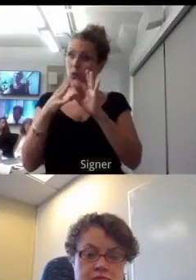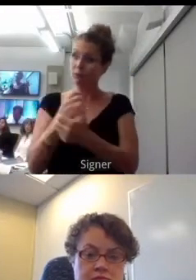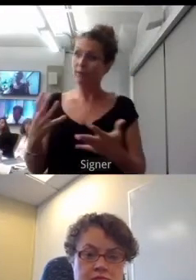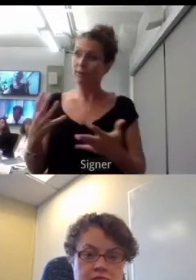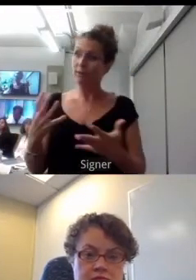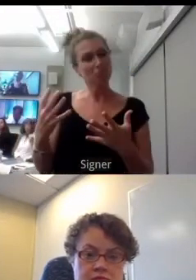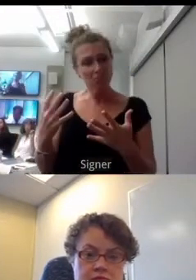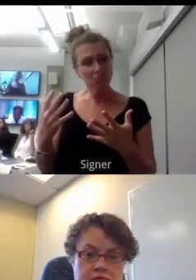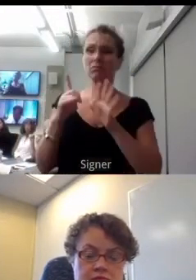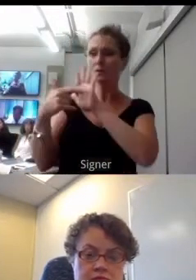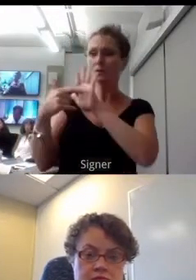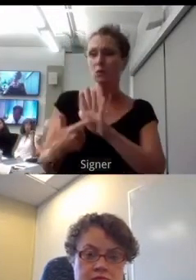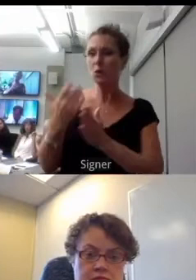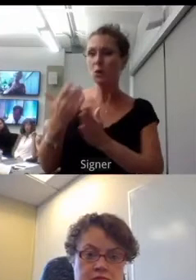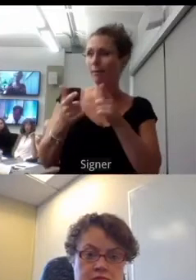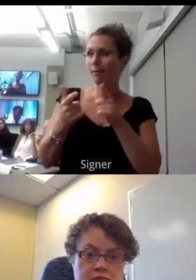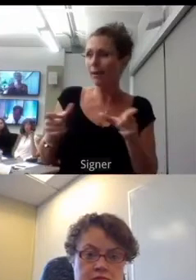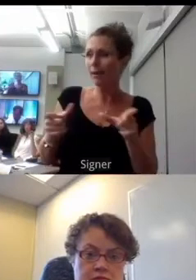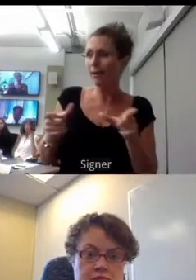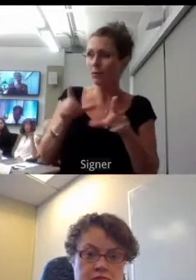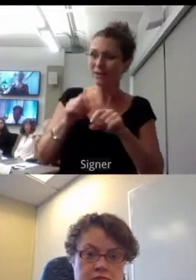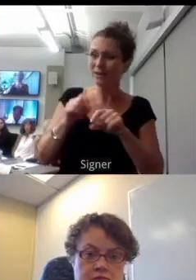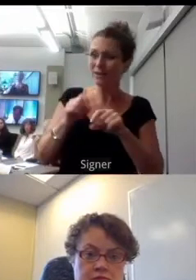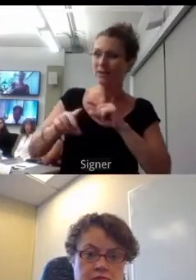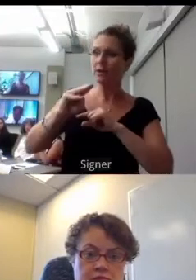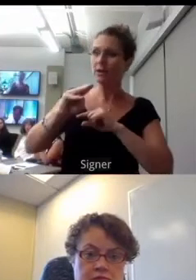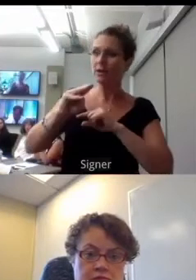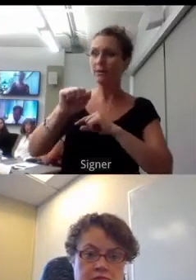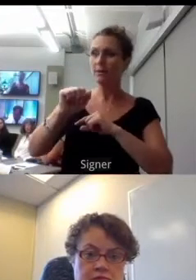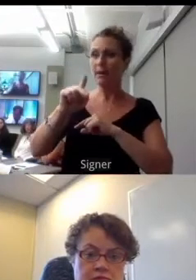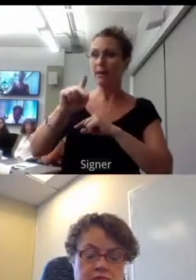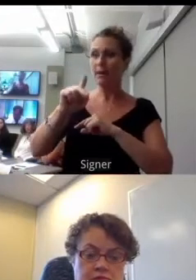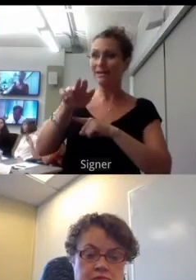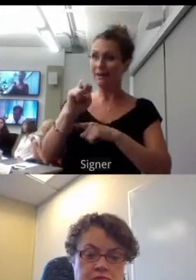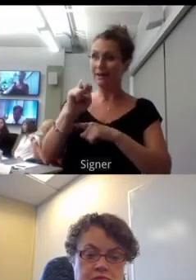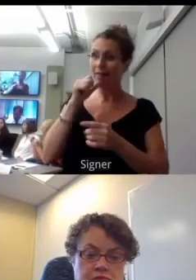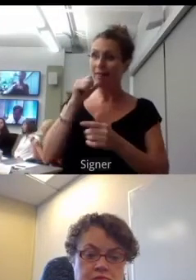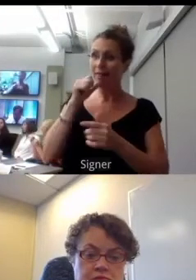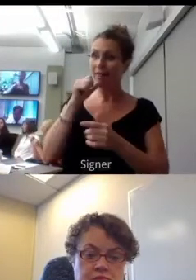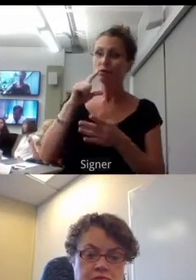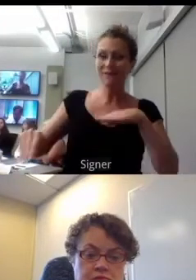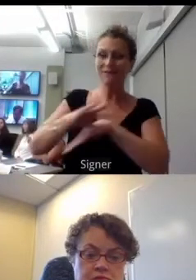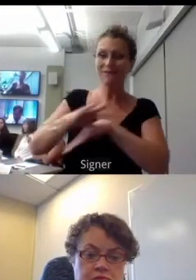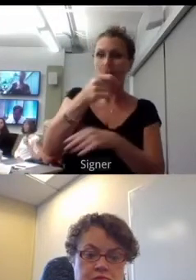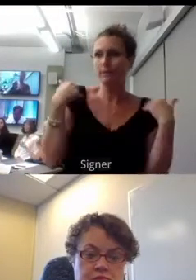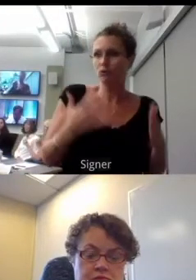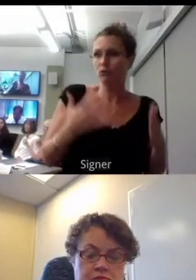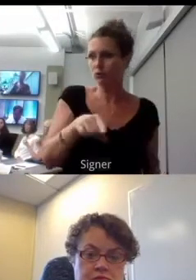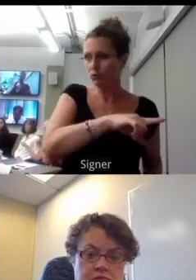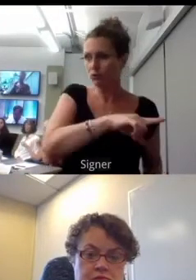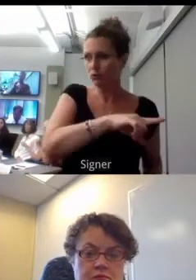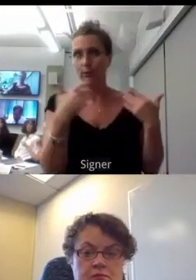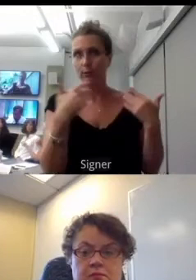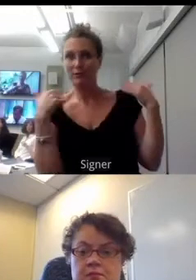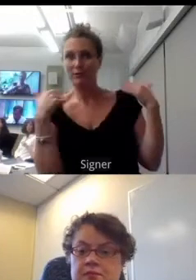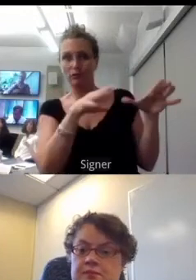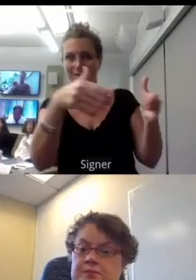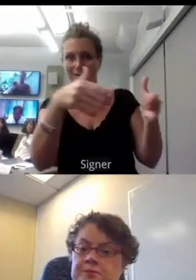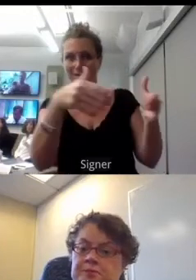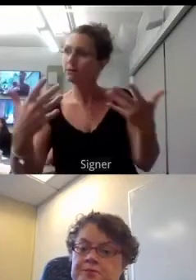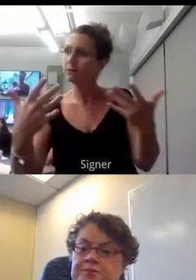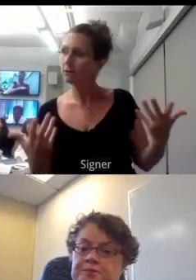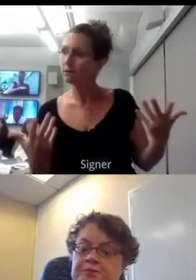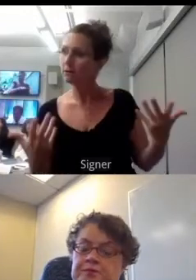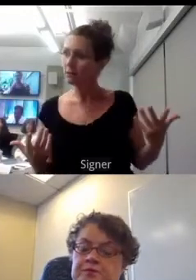other ministries that will have that impact. And so that at least gives you something to point to say, not only do I have this as a mandate,